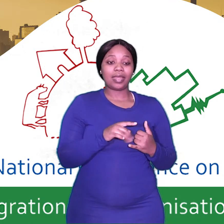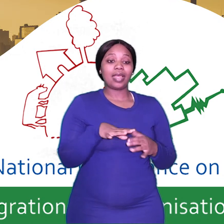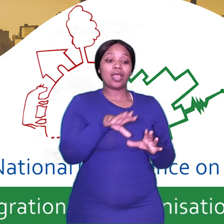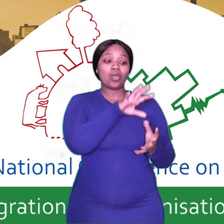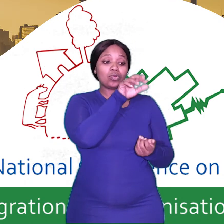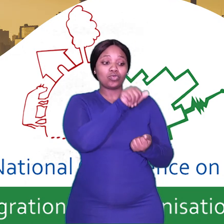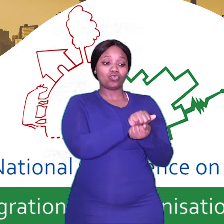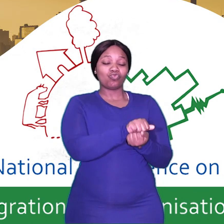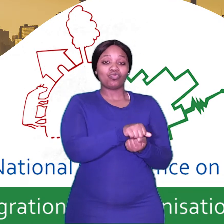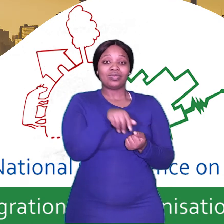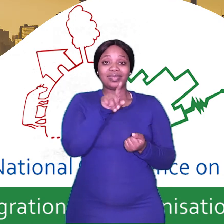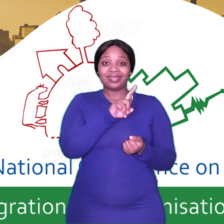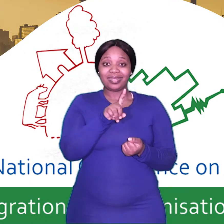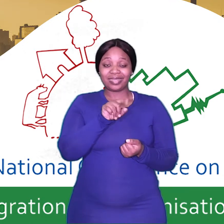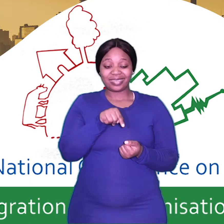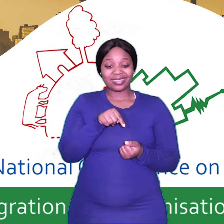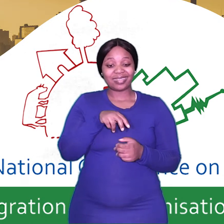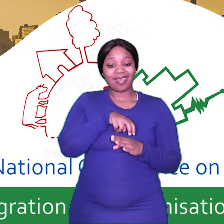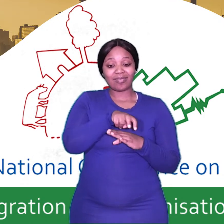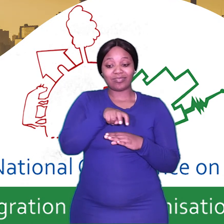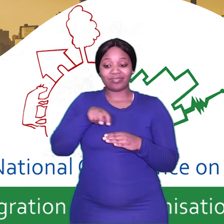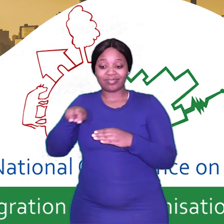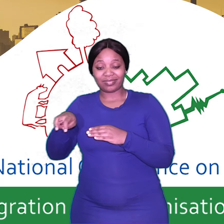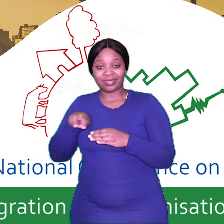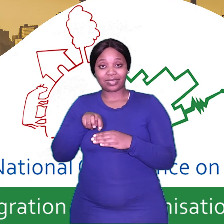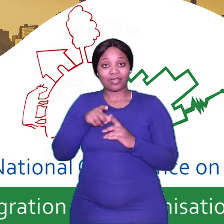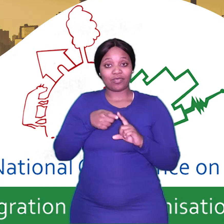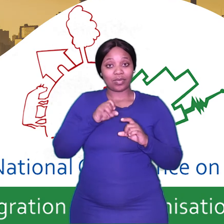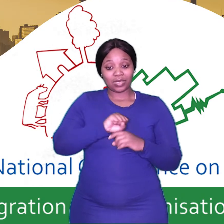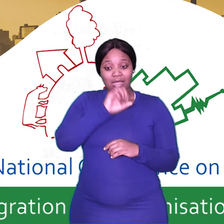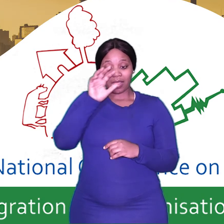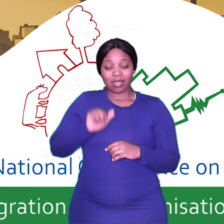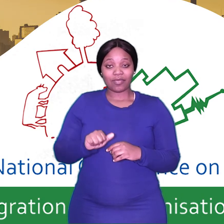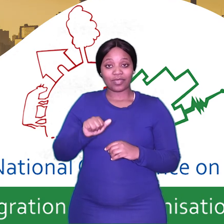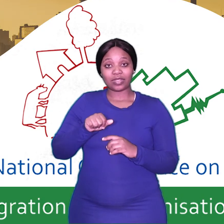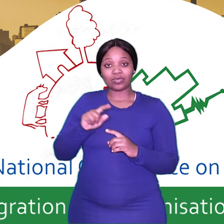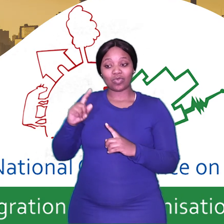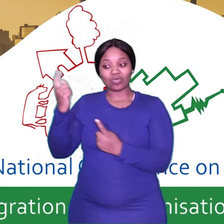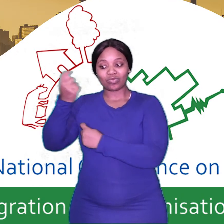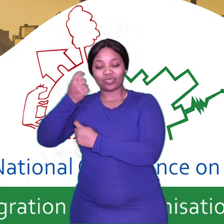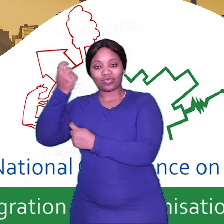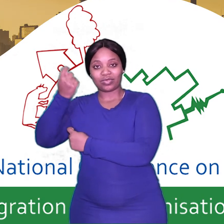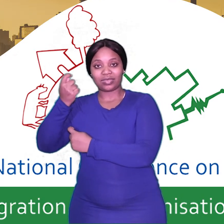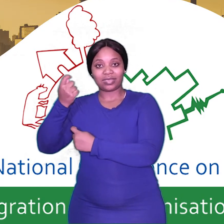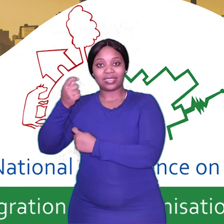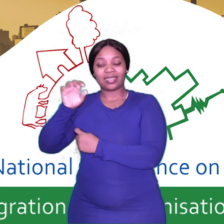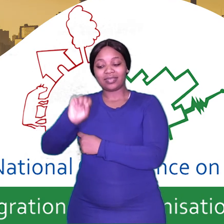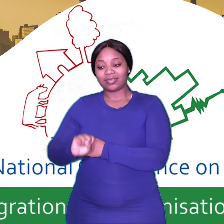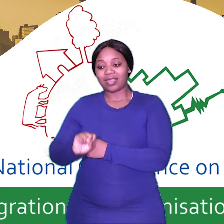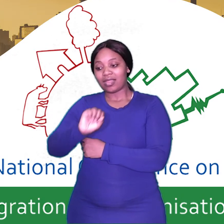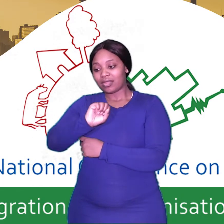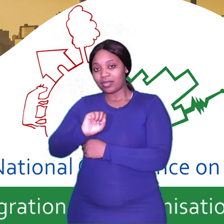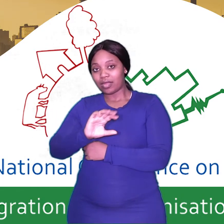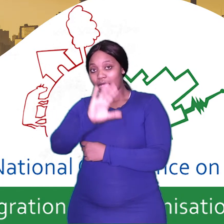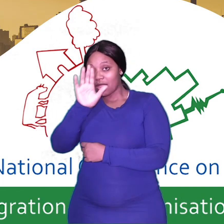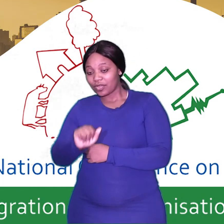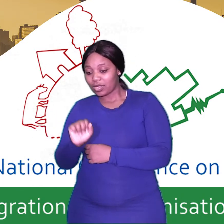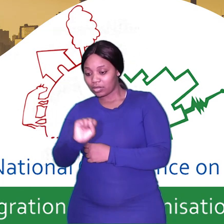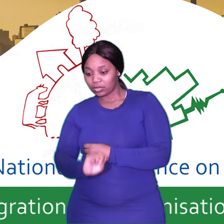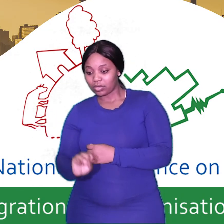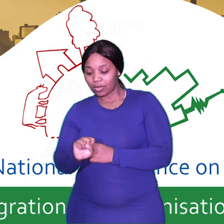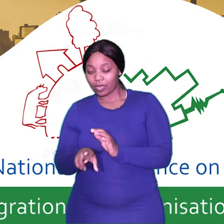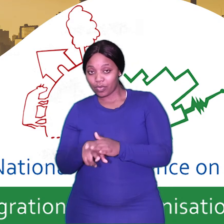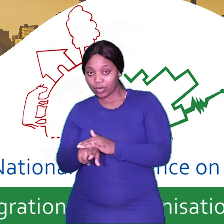large-scale migration from South Africa's rural sector and the Southern African region to South Africa's